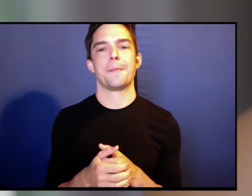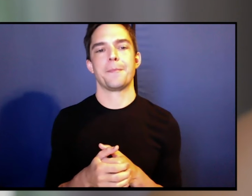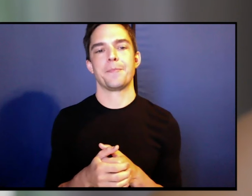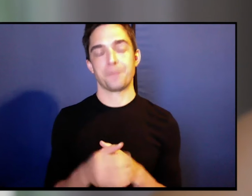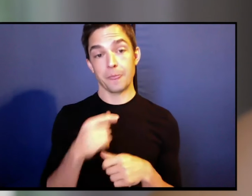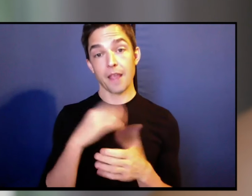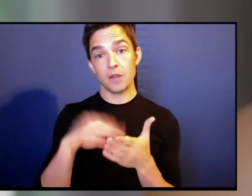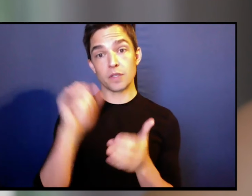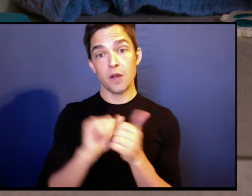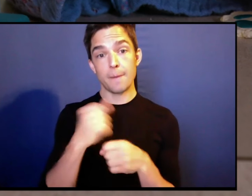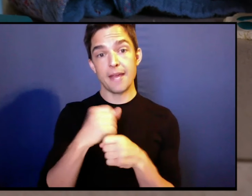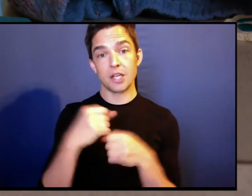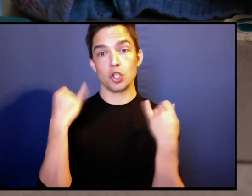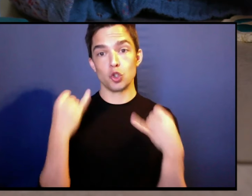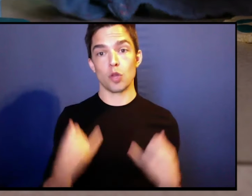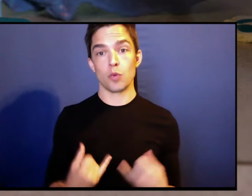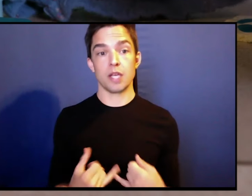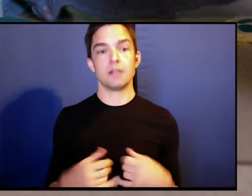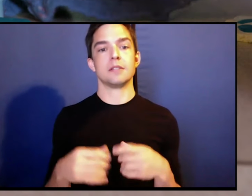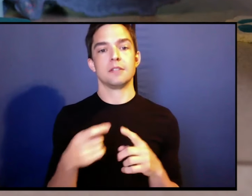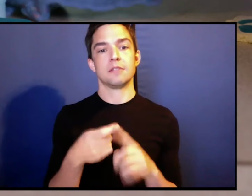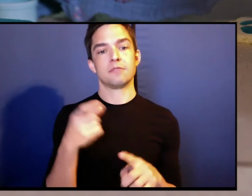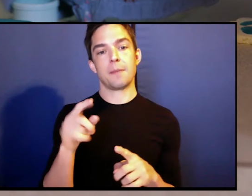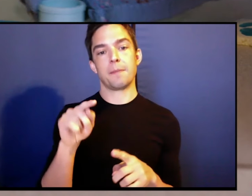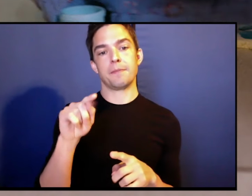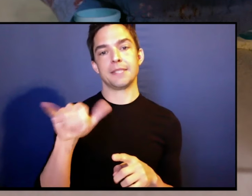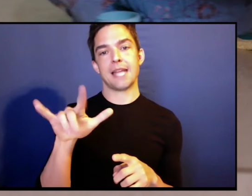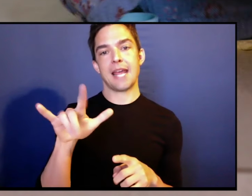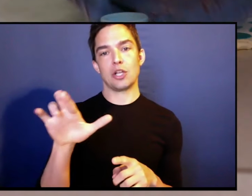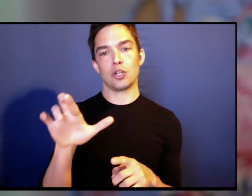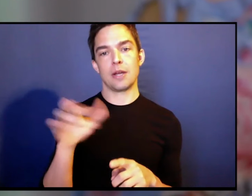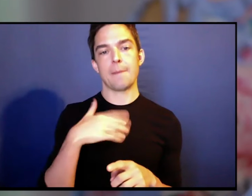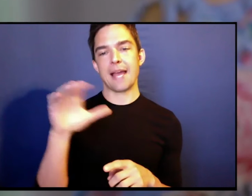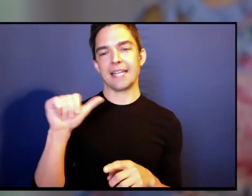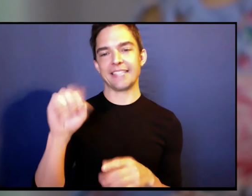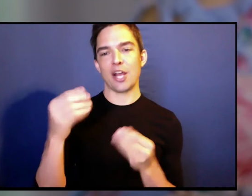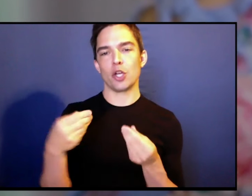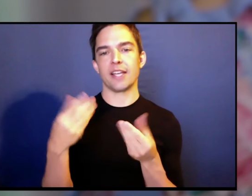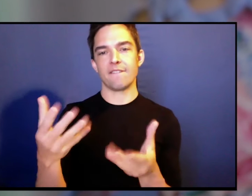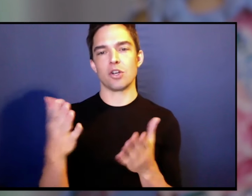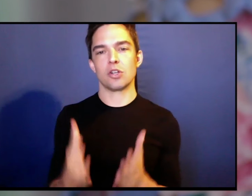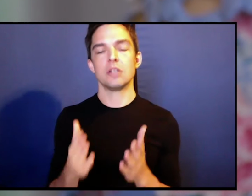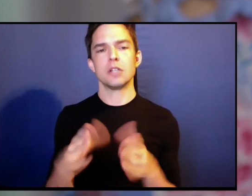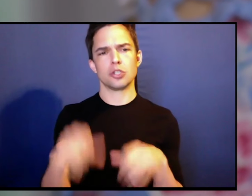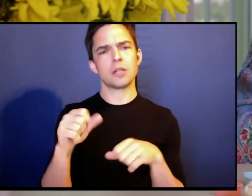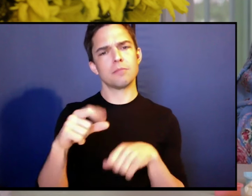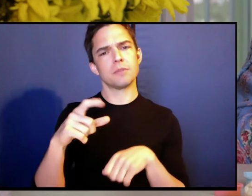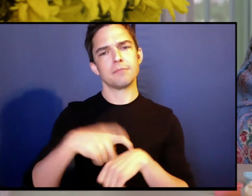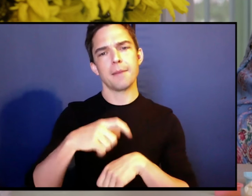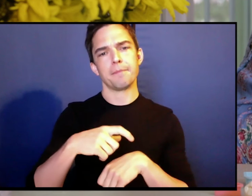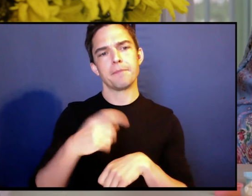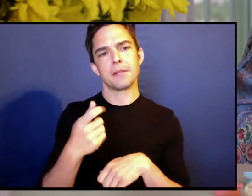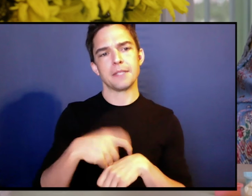I learned how to make jewelry from Taylor, my caregiver. It took me a little bit of